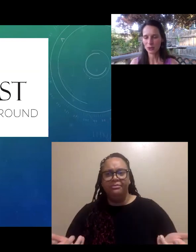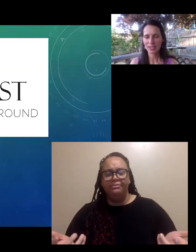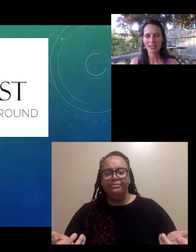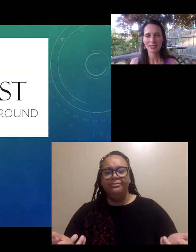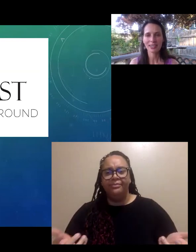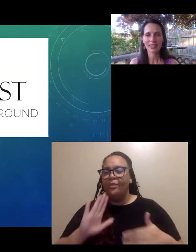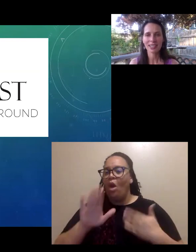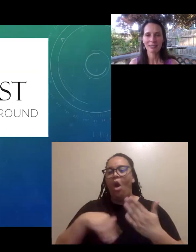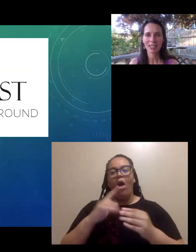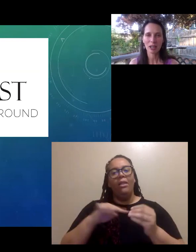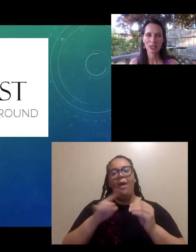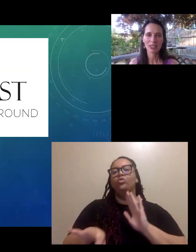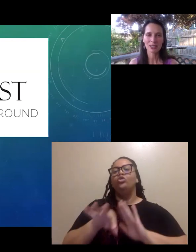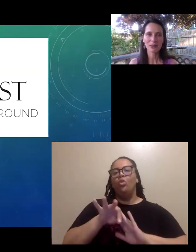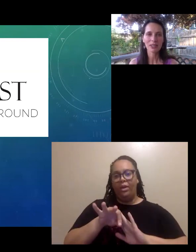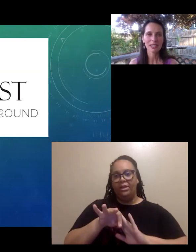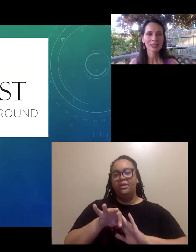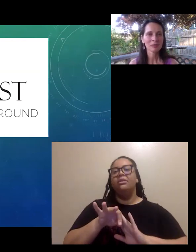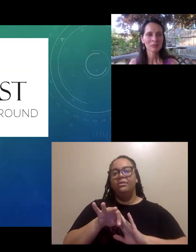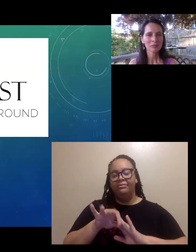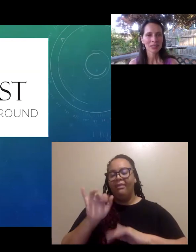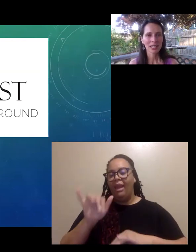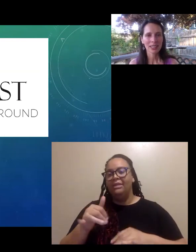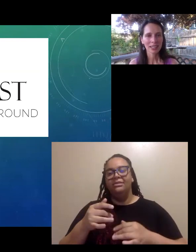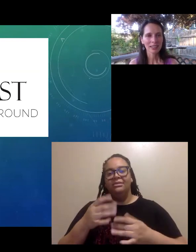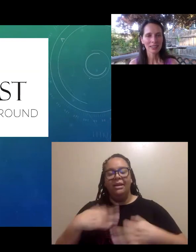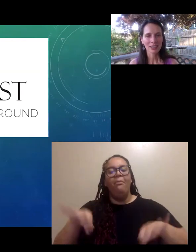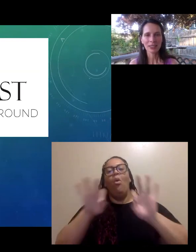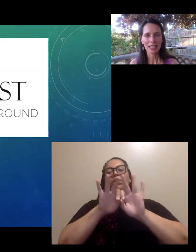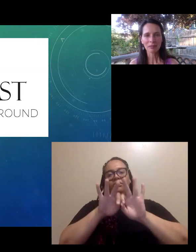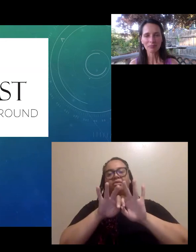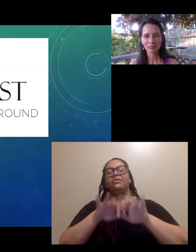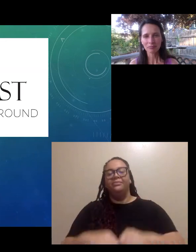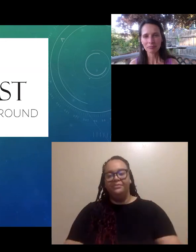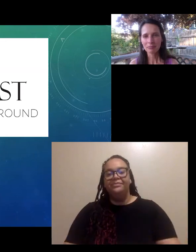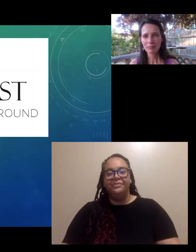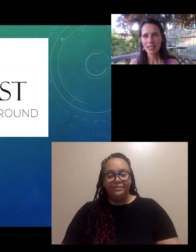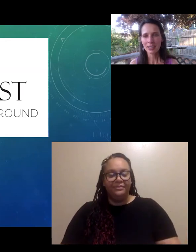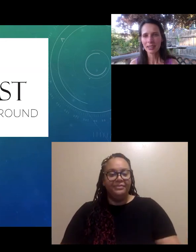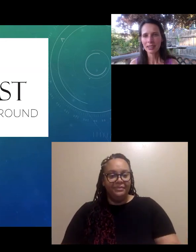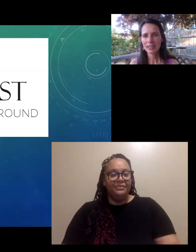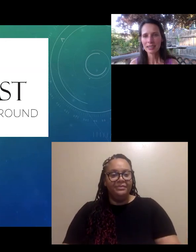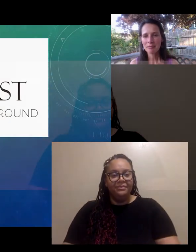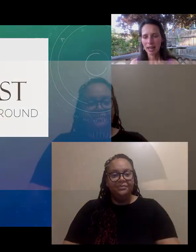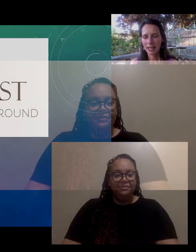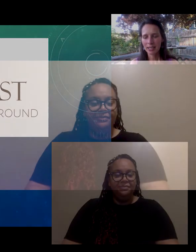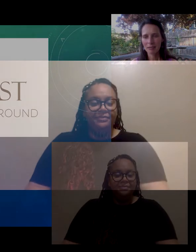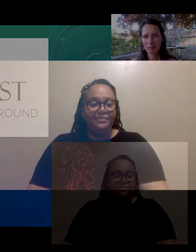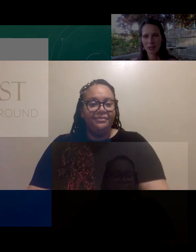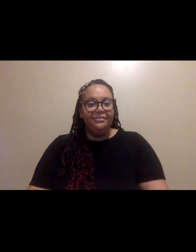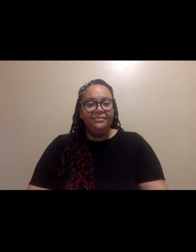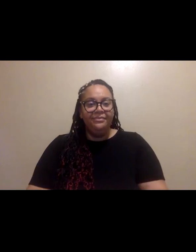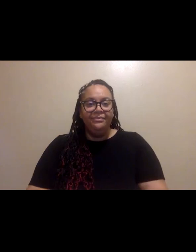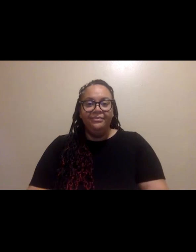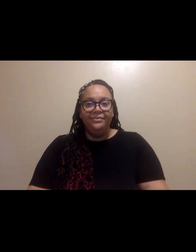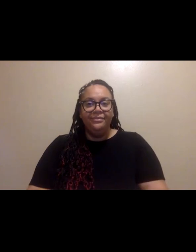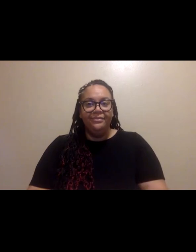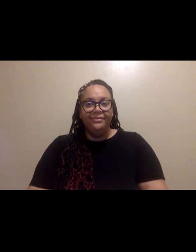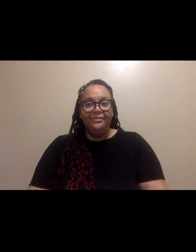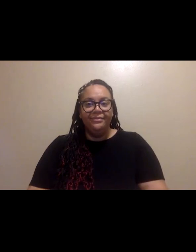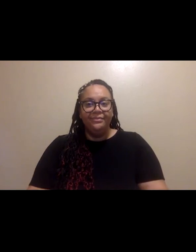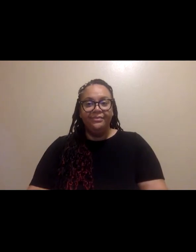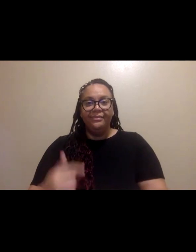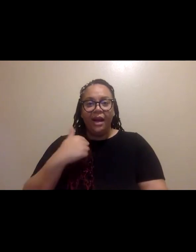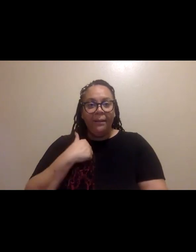about choice and, and having options. So I think that is a good thing. Um, I am going to